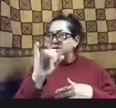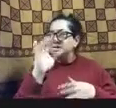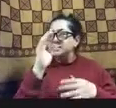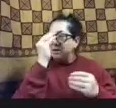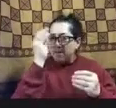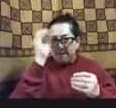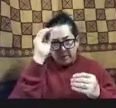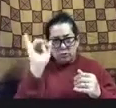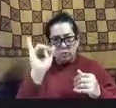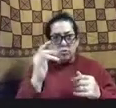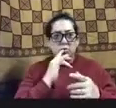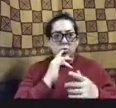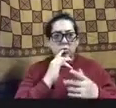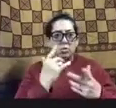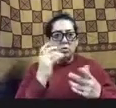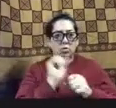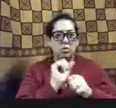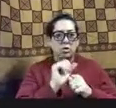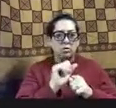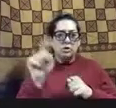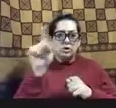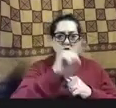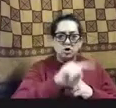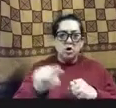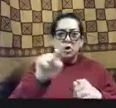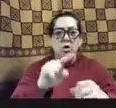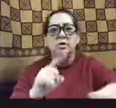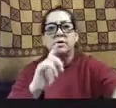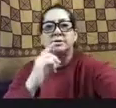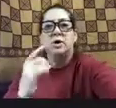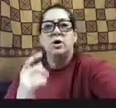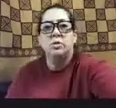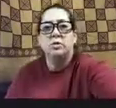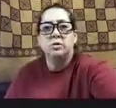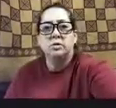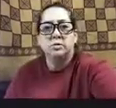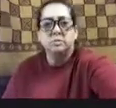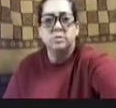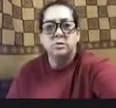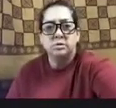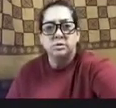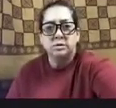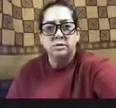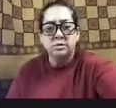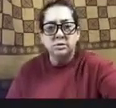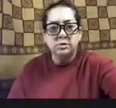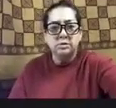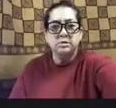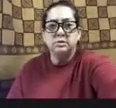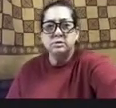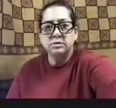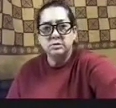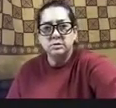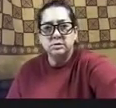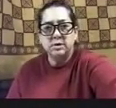sure. Well, you know, Working Circle is now with Defenders of Wildlife. However, when we were